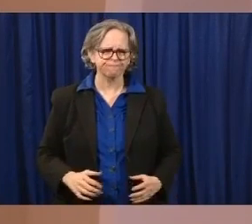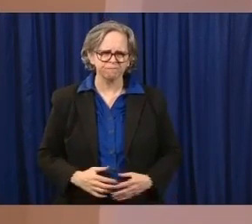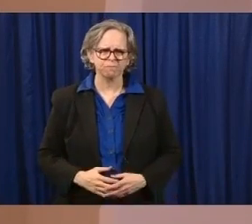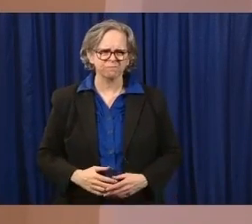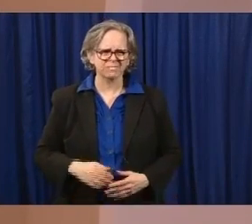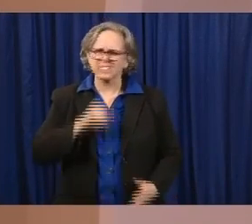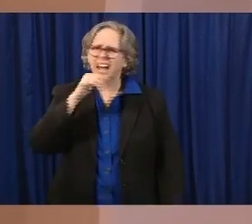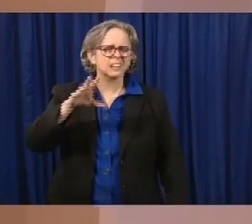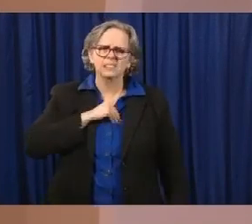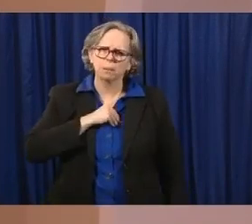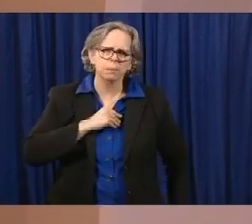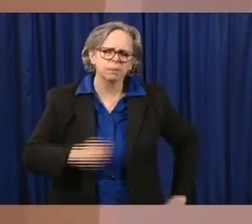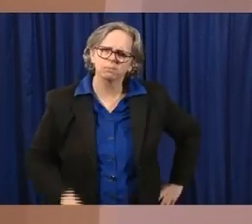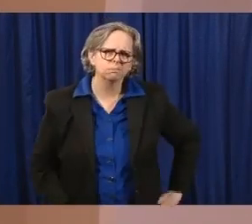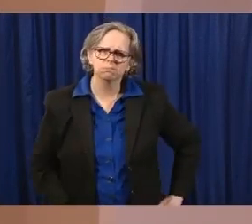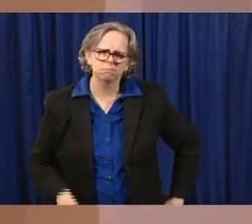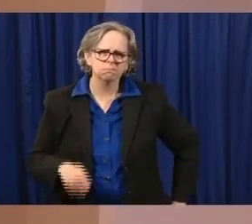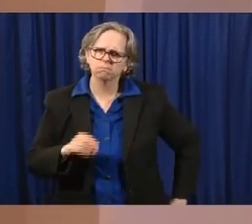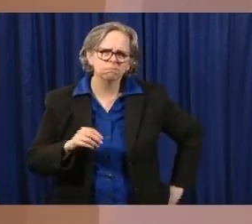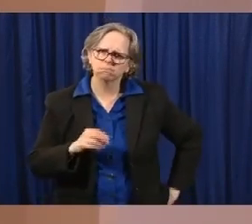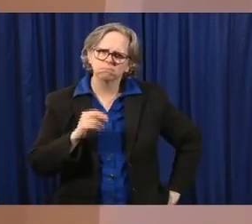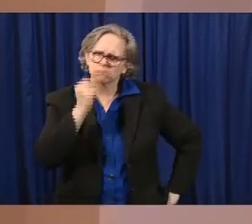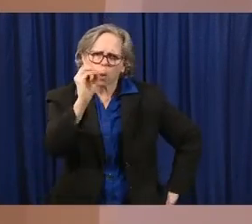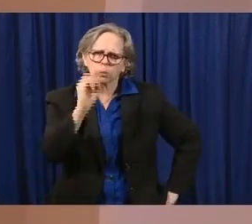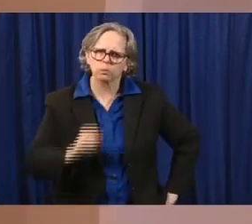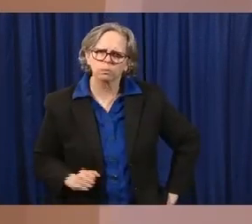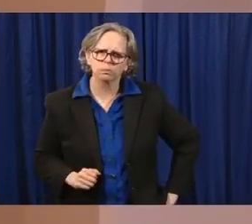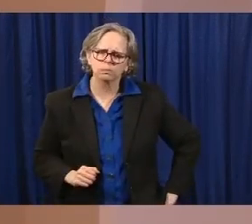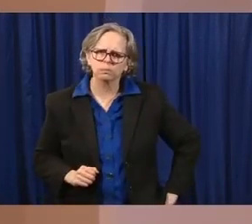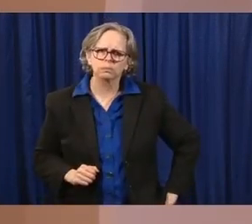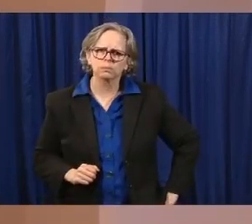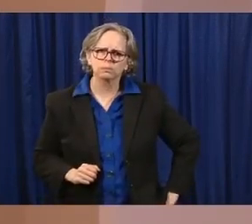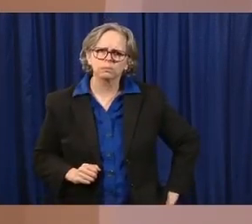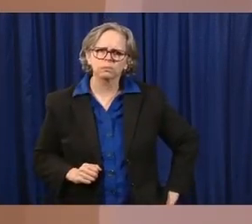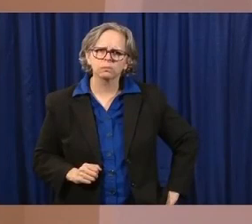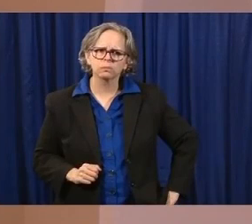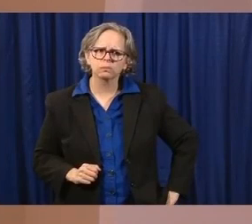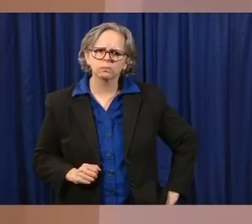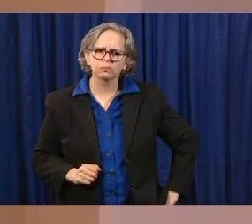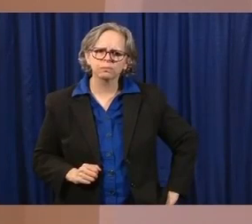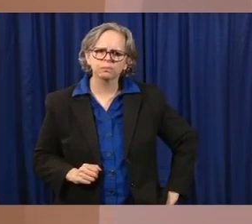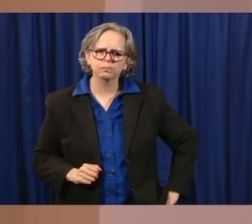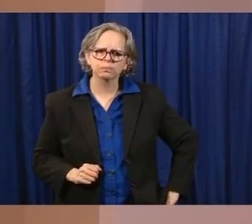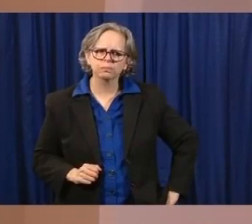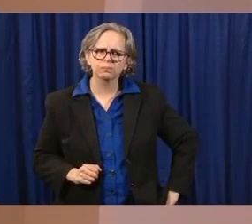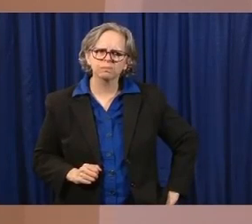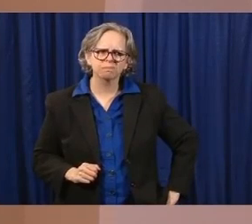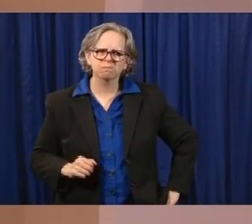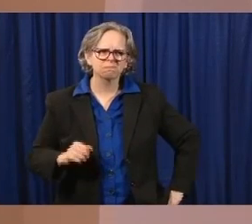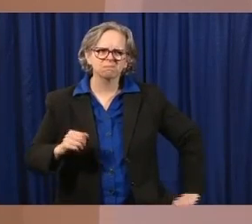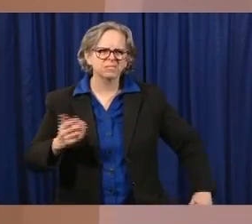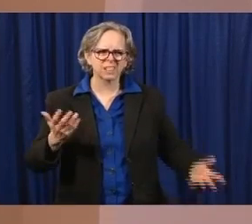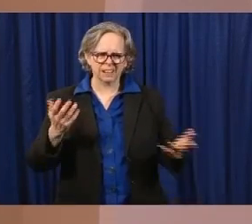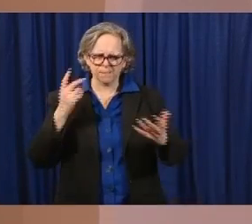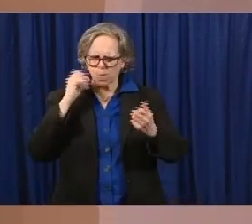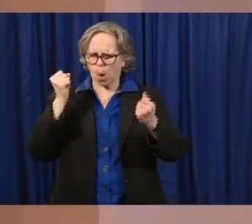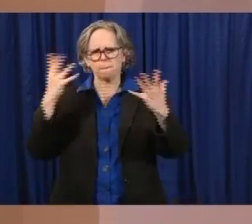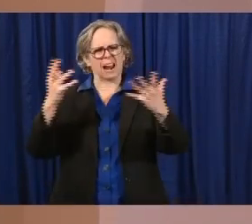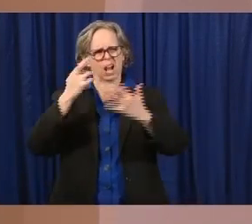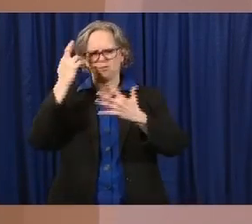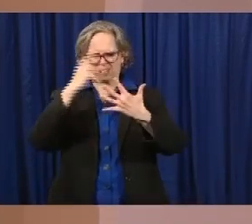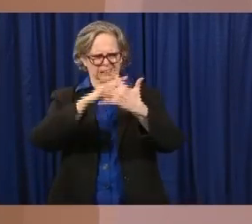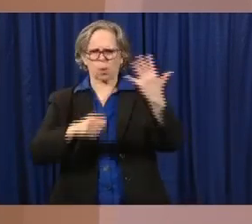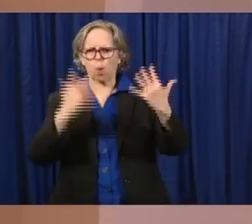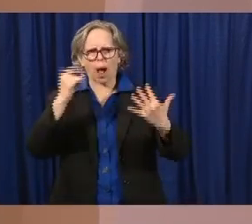acceptable. And it's not acceptable on a number of levels, because we understand that people are